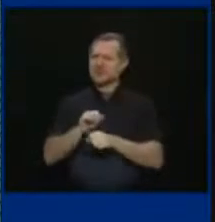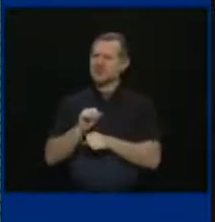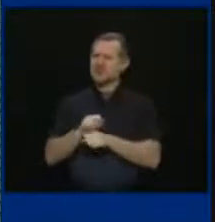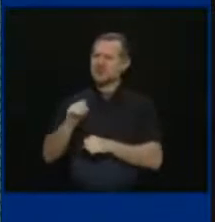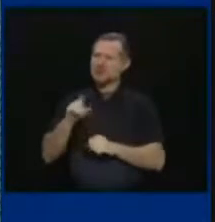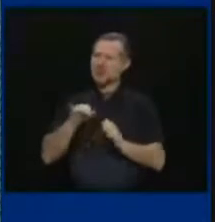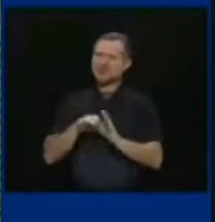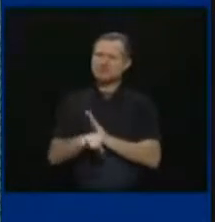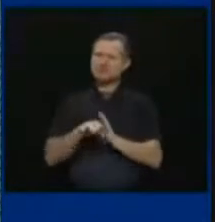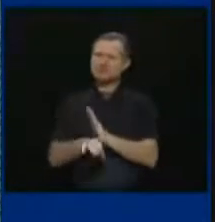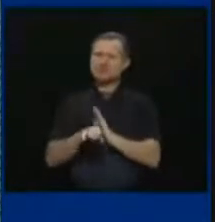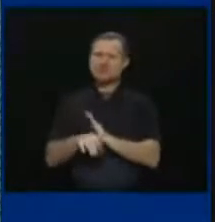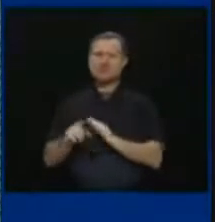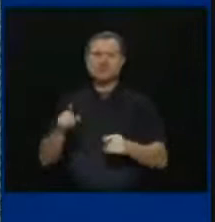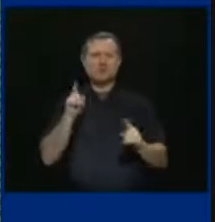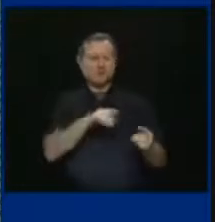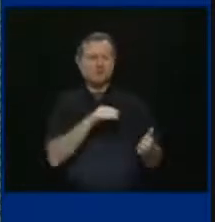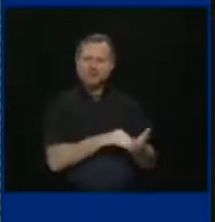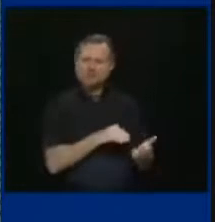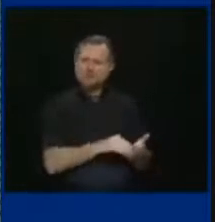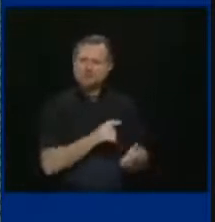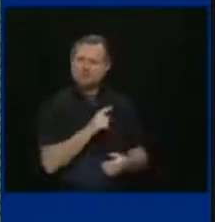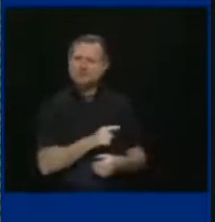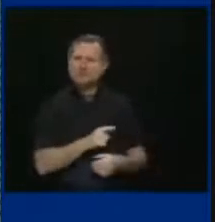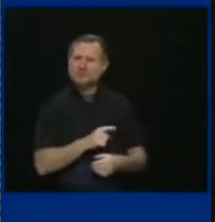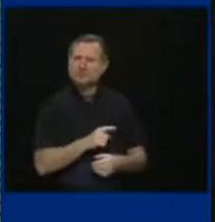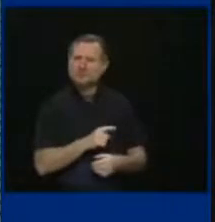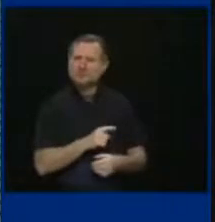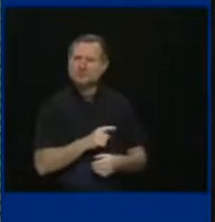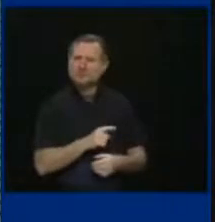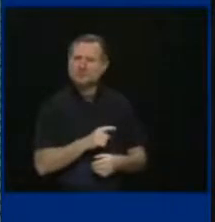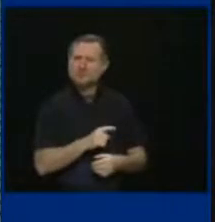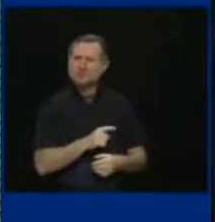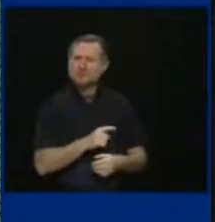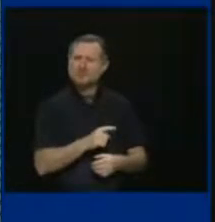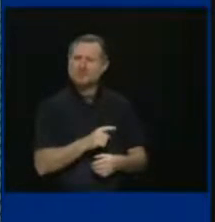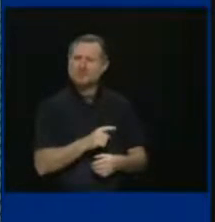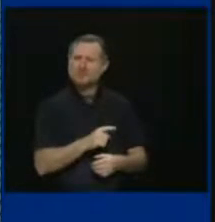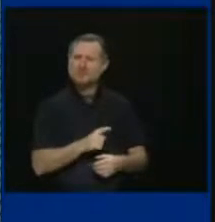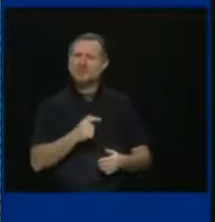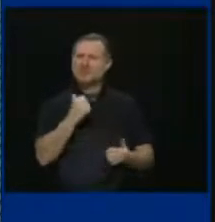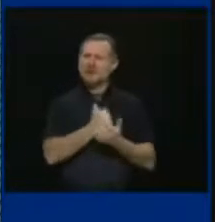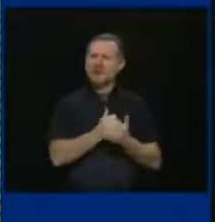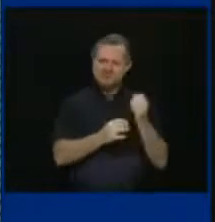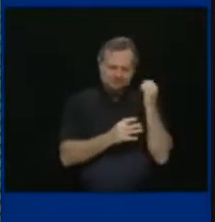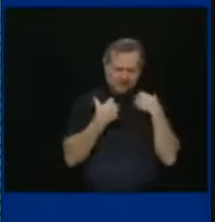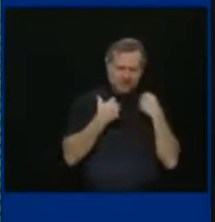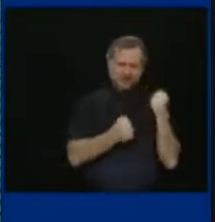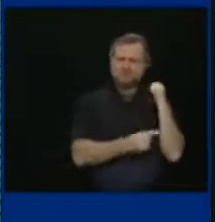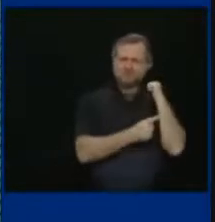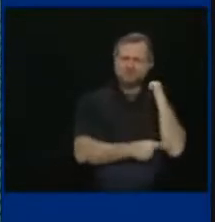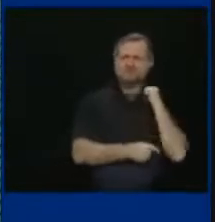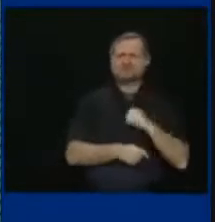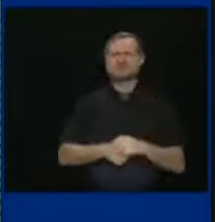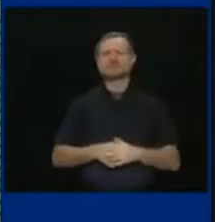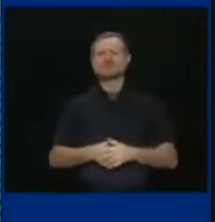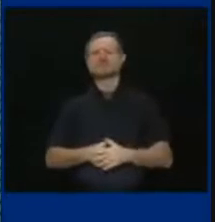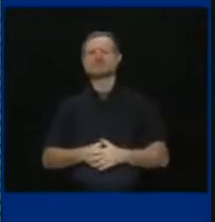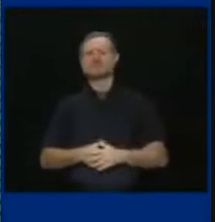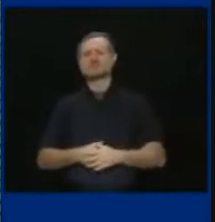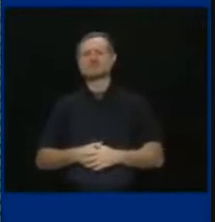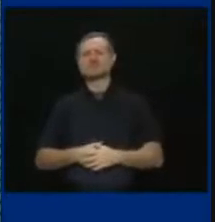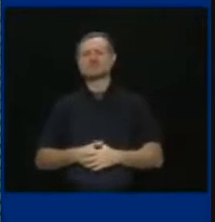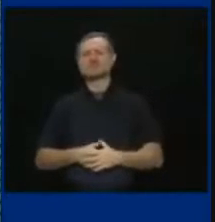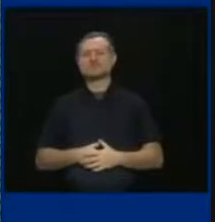Goes to the doctor. Sure. To heal him. To heal him. Okay. And he